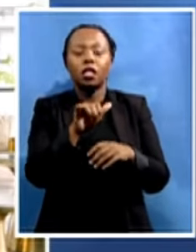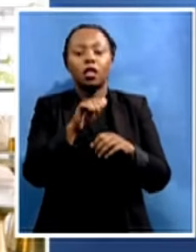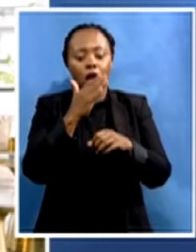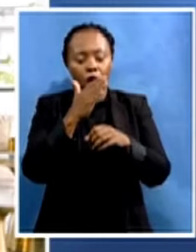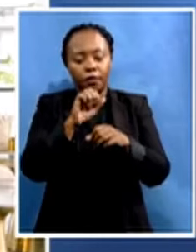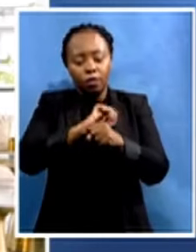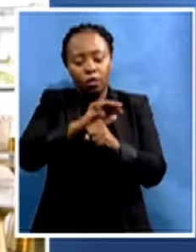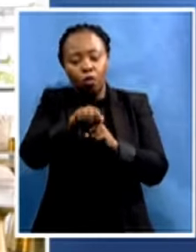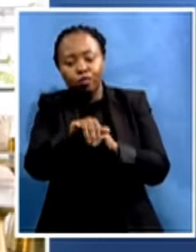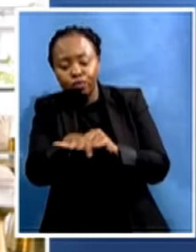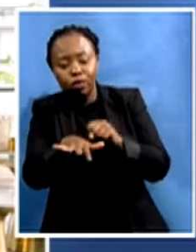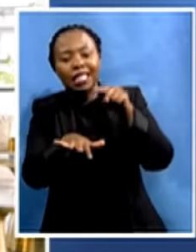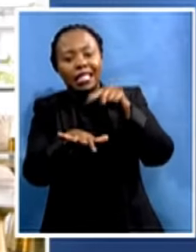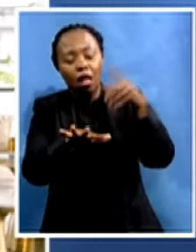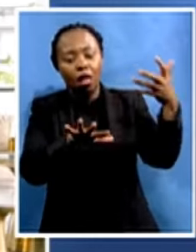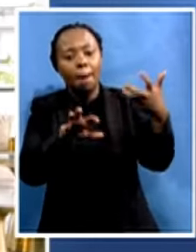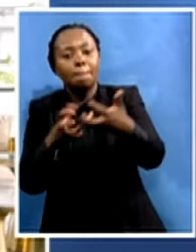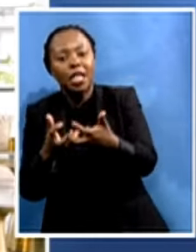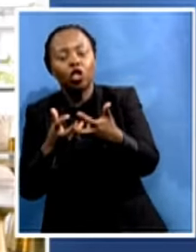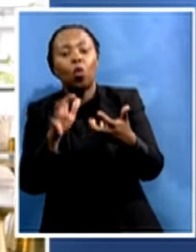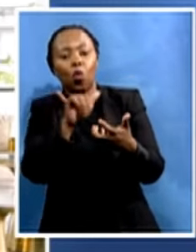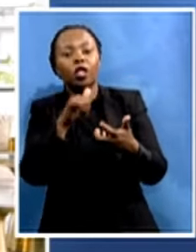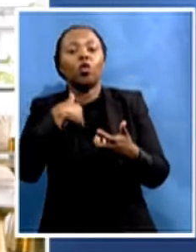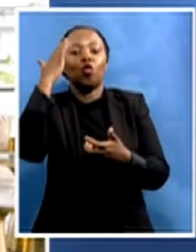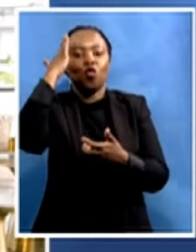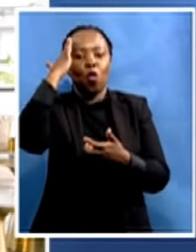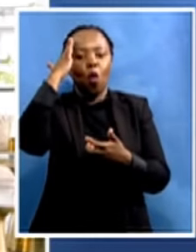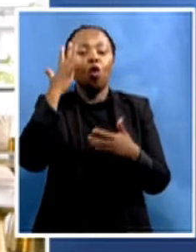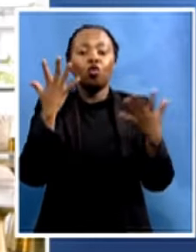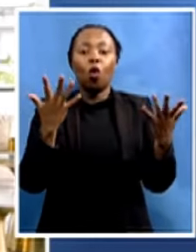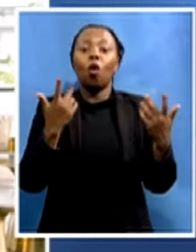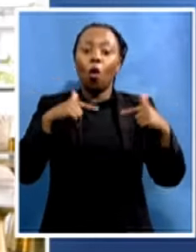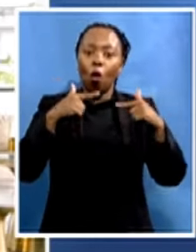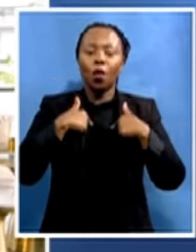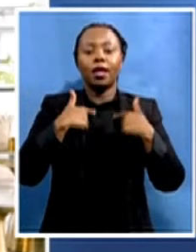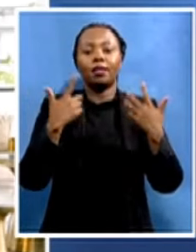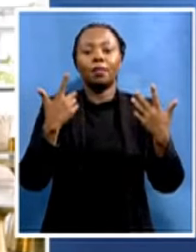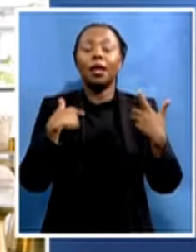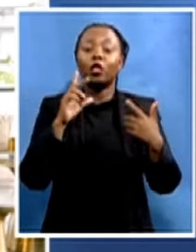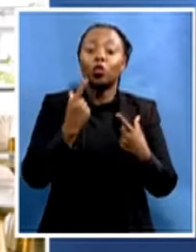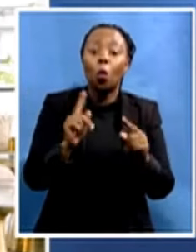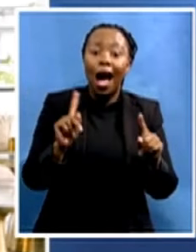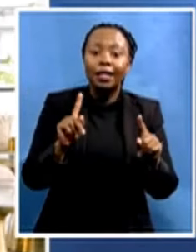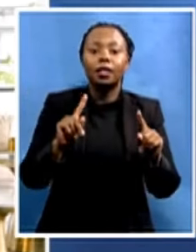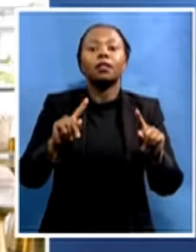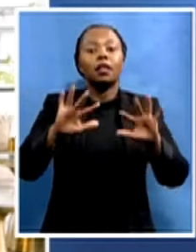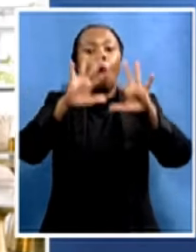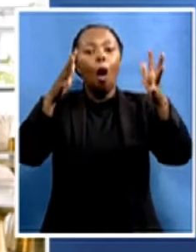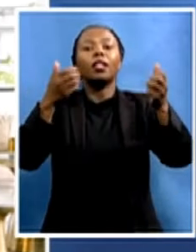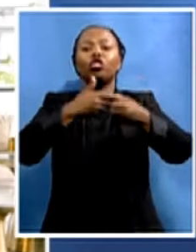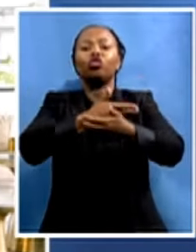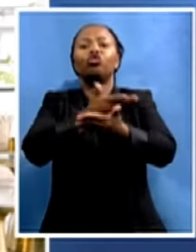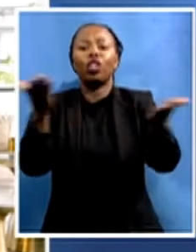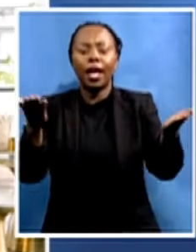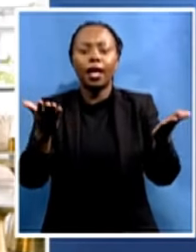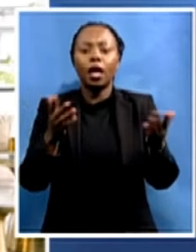I think what we need to do, though, is to share this information widely and also not only speak in English, speak in the languages,